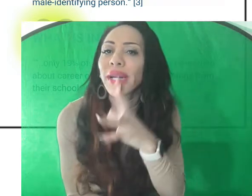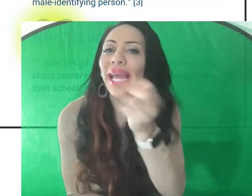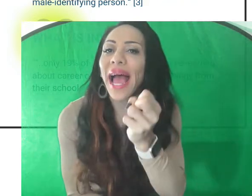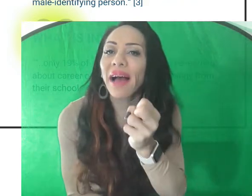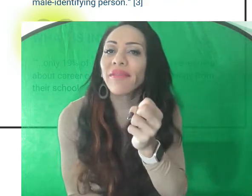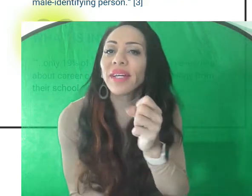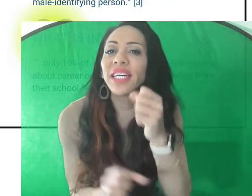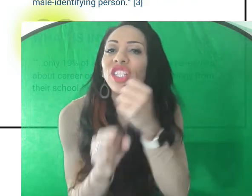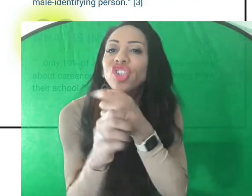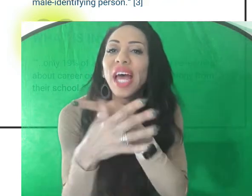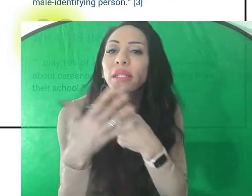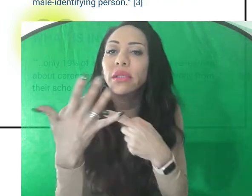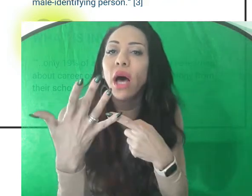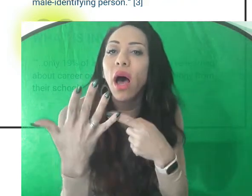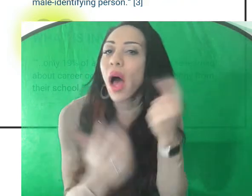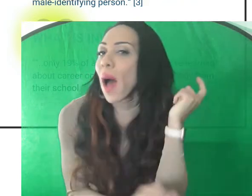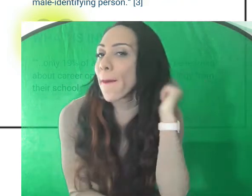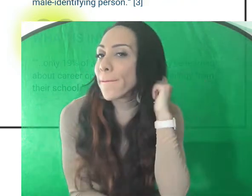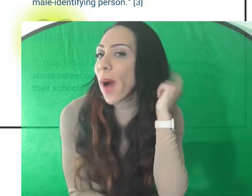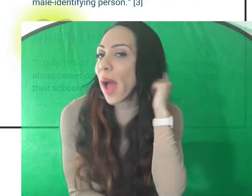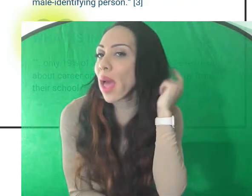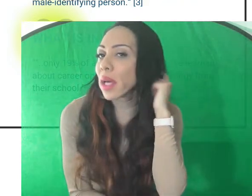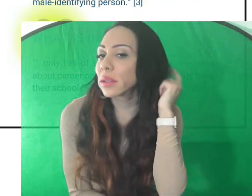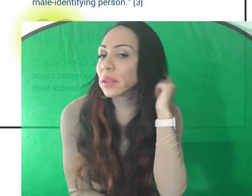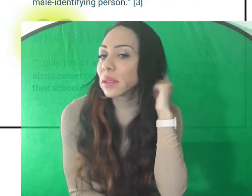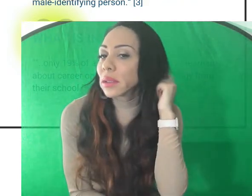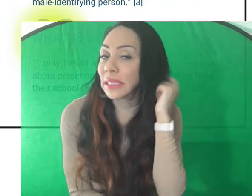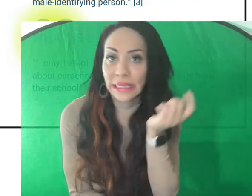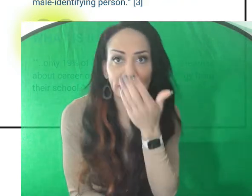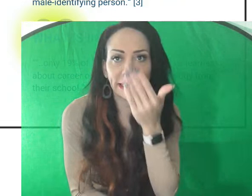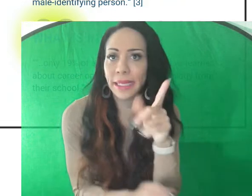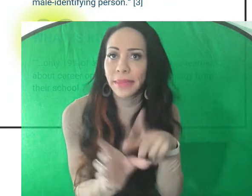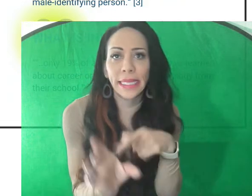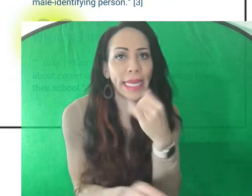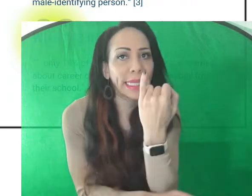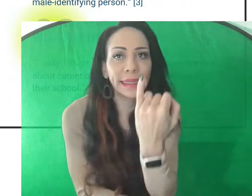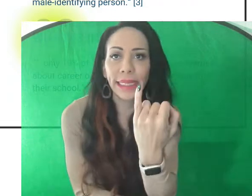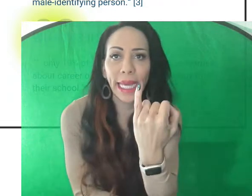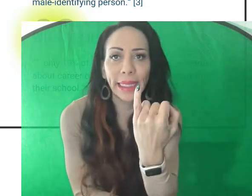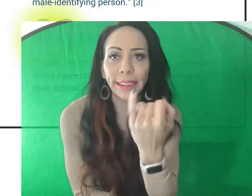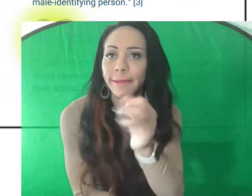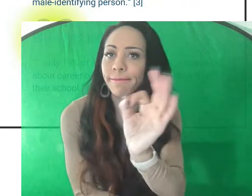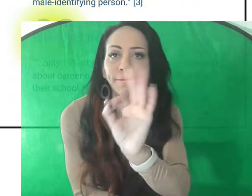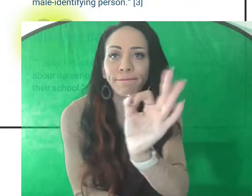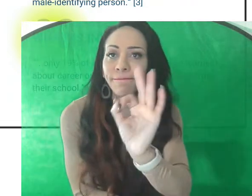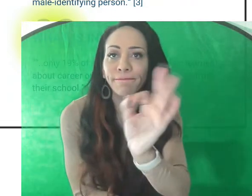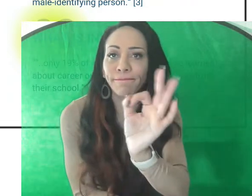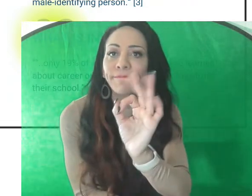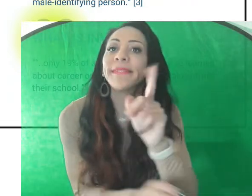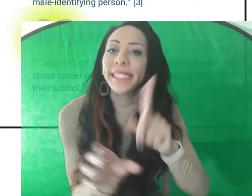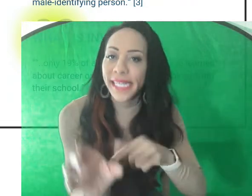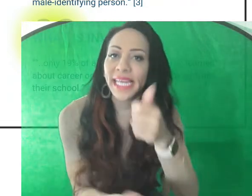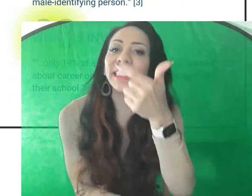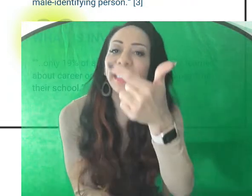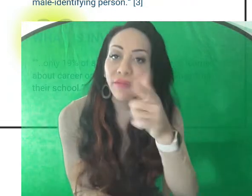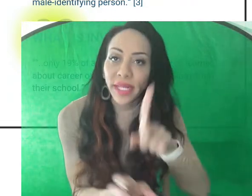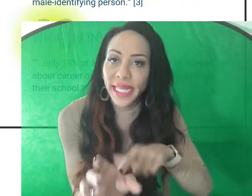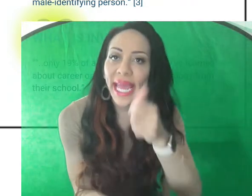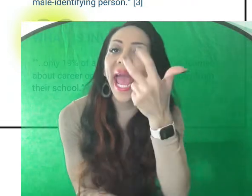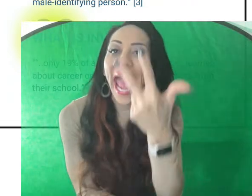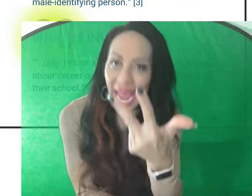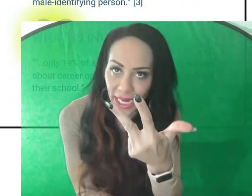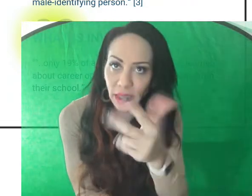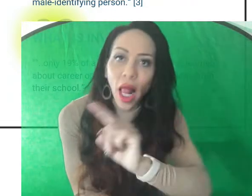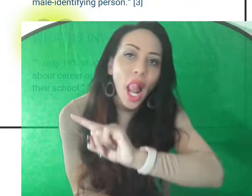just wasn't coming out in year 6 at all. So it really is pointing to that like year 7, year 8, that we're like,